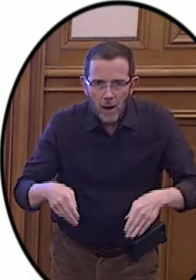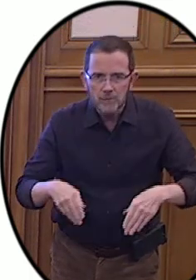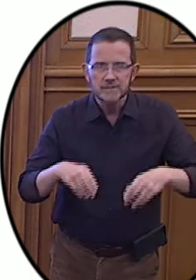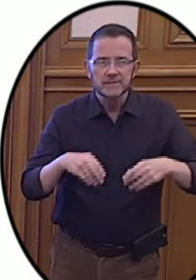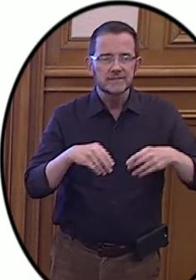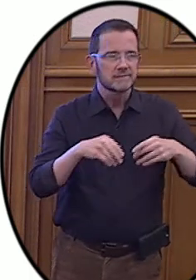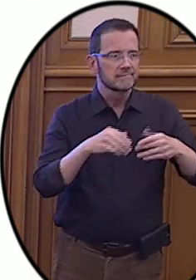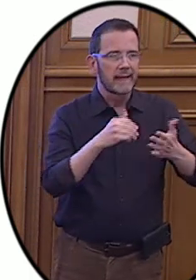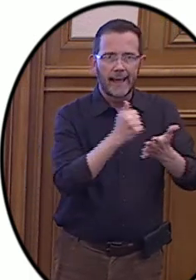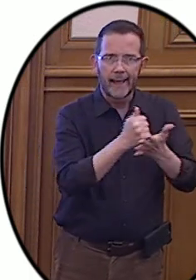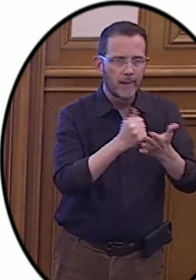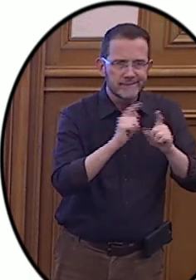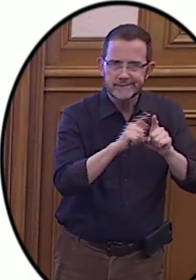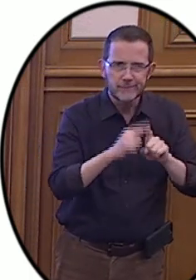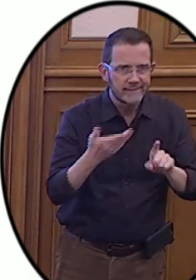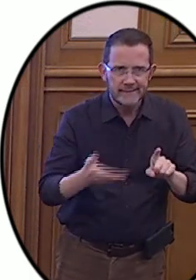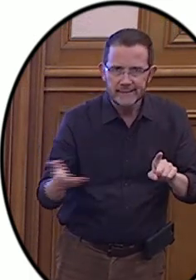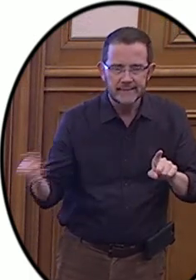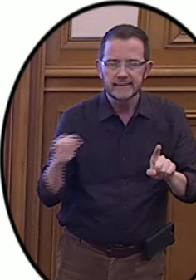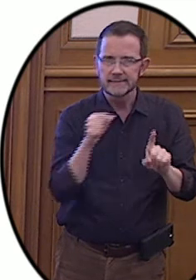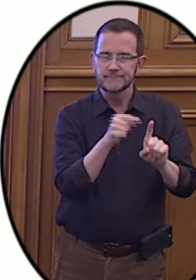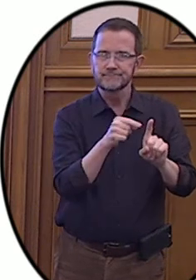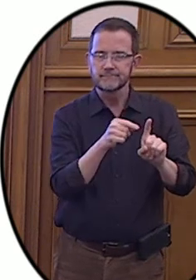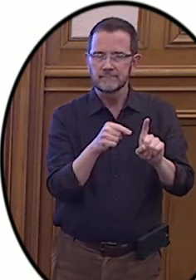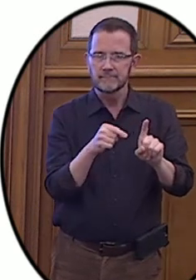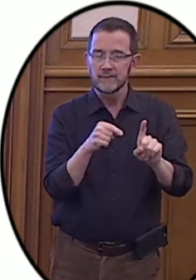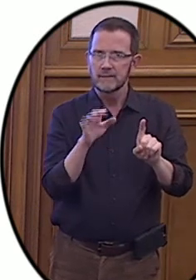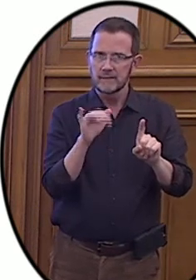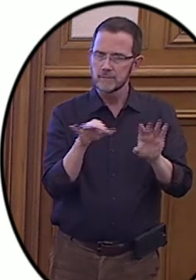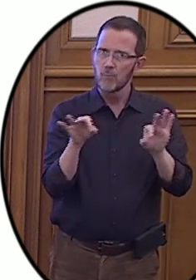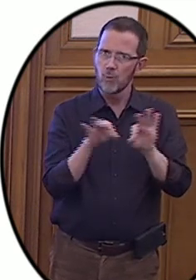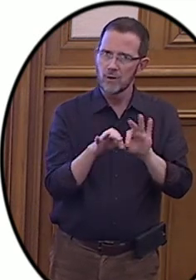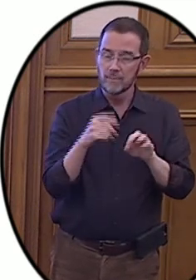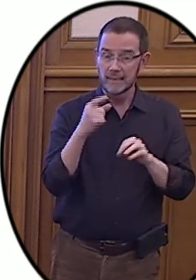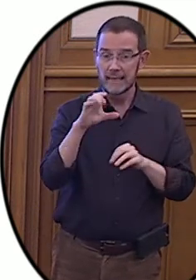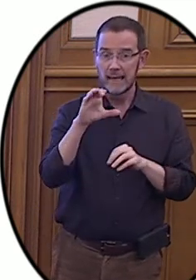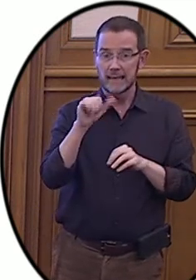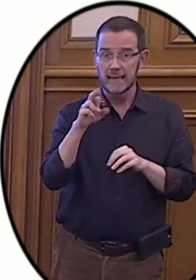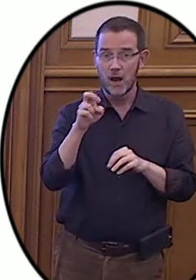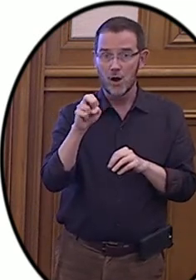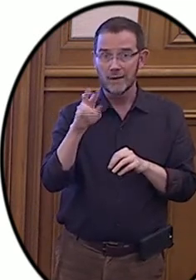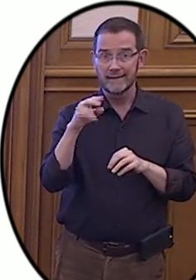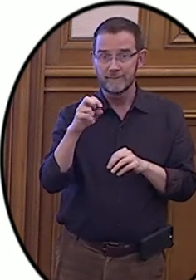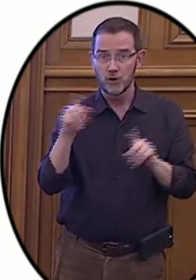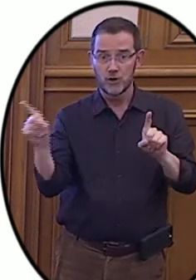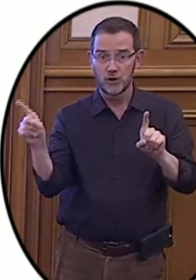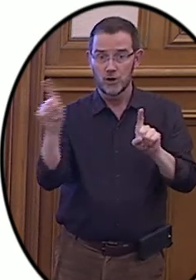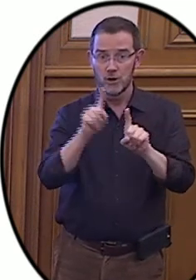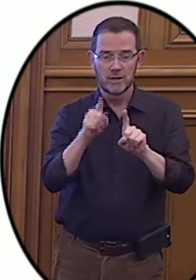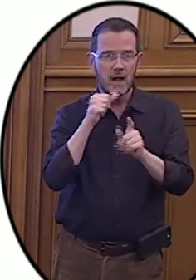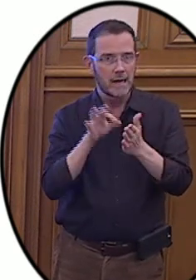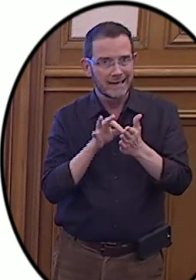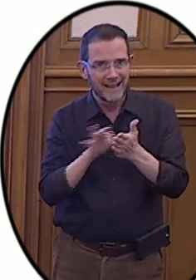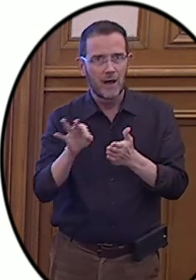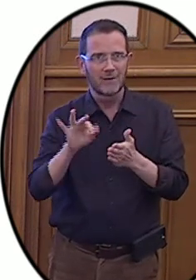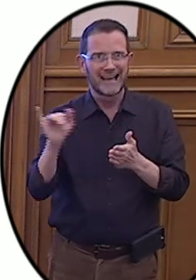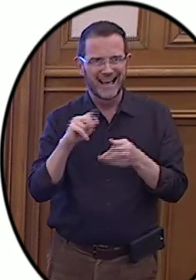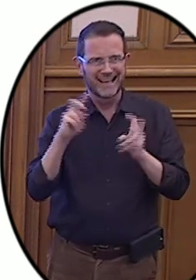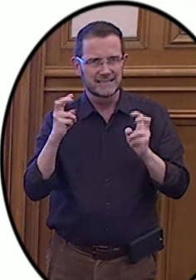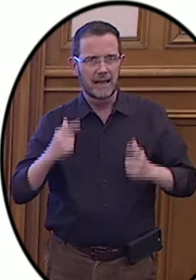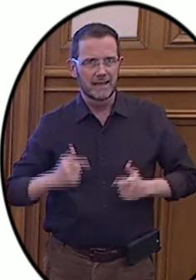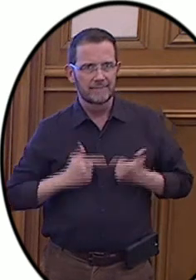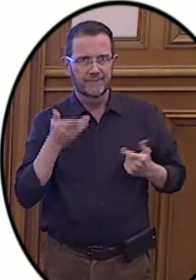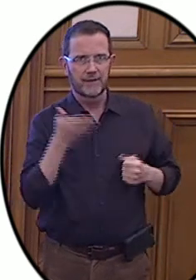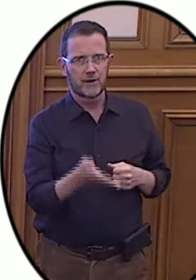be important because a caregiver is not considered part of the household, and that can